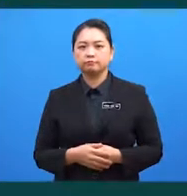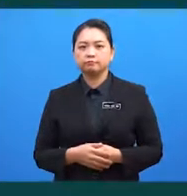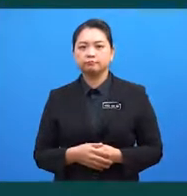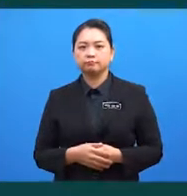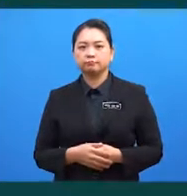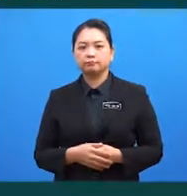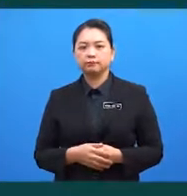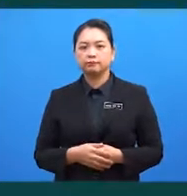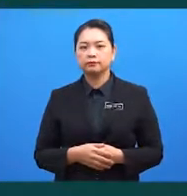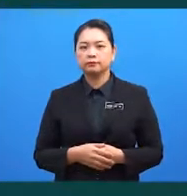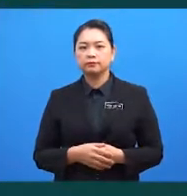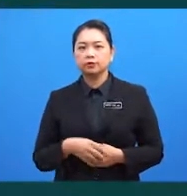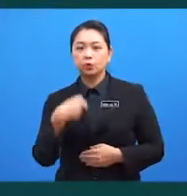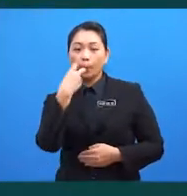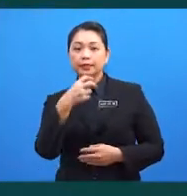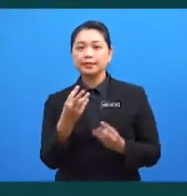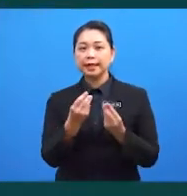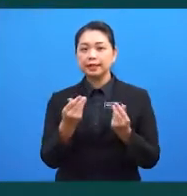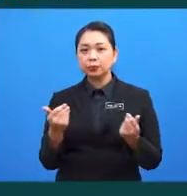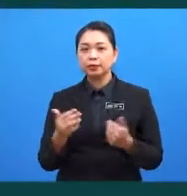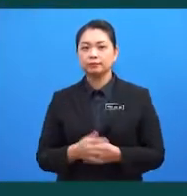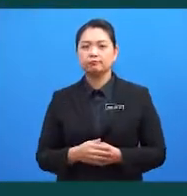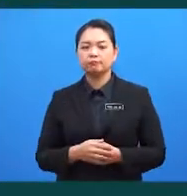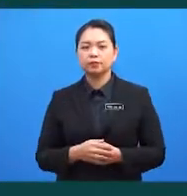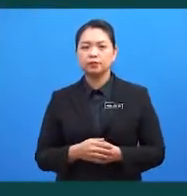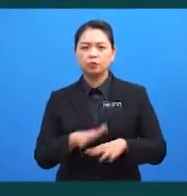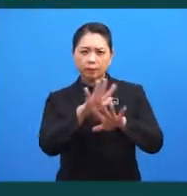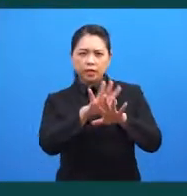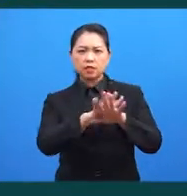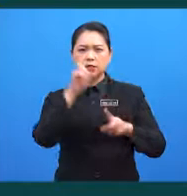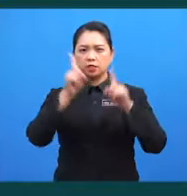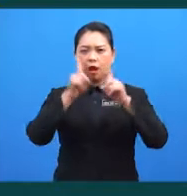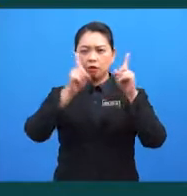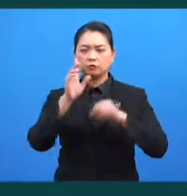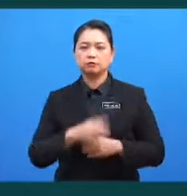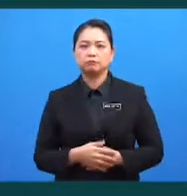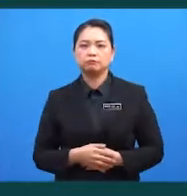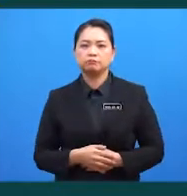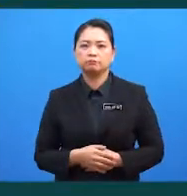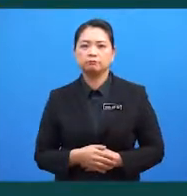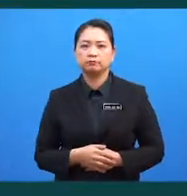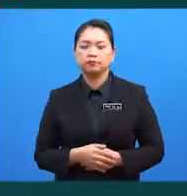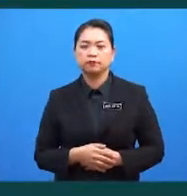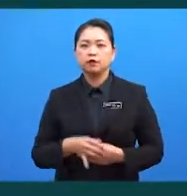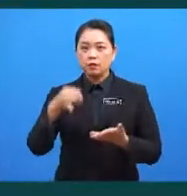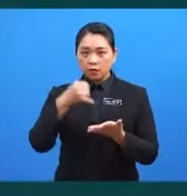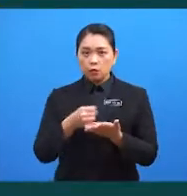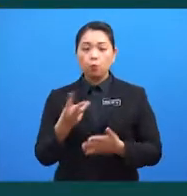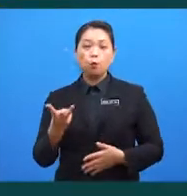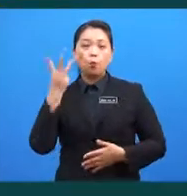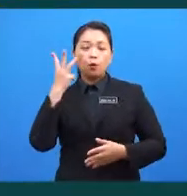Enormous sand dunes. So many stars. It was magical.